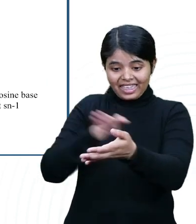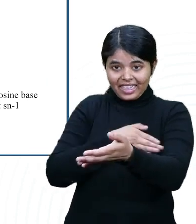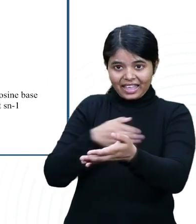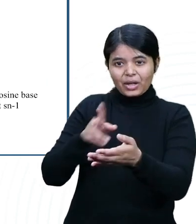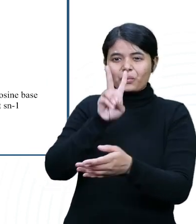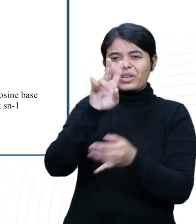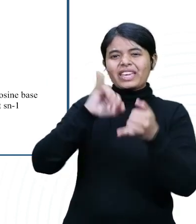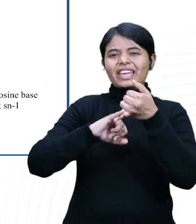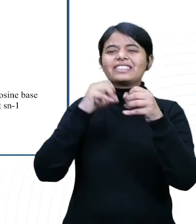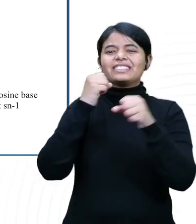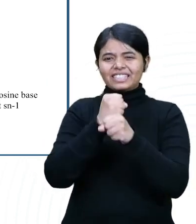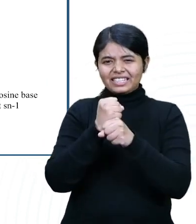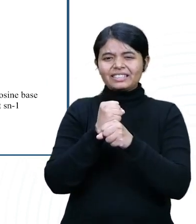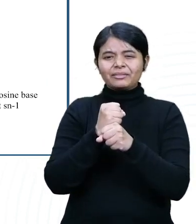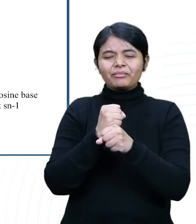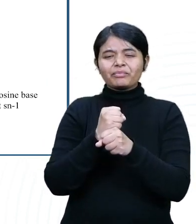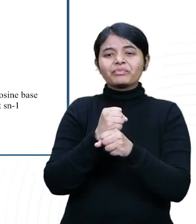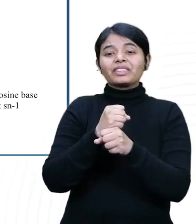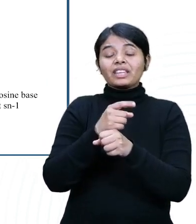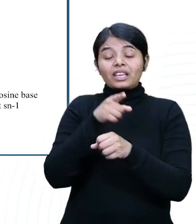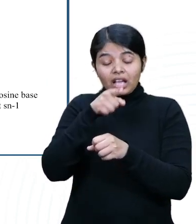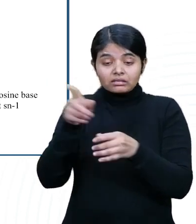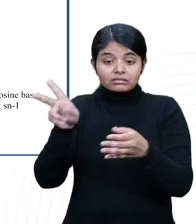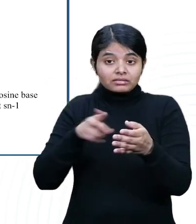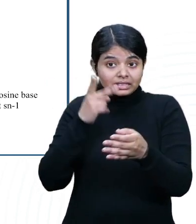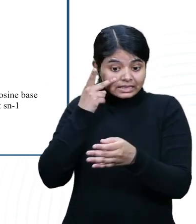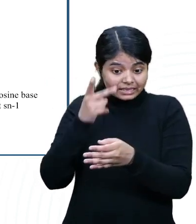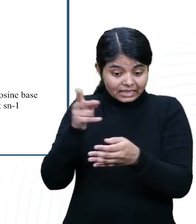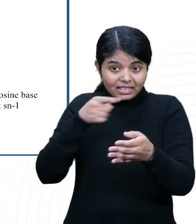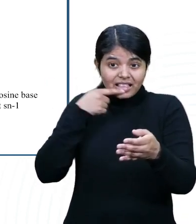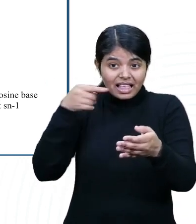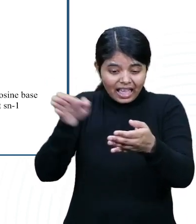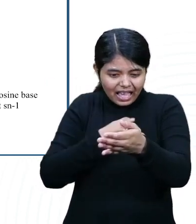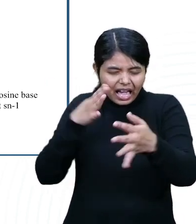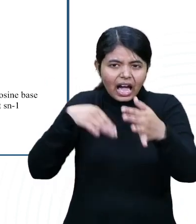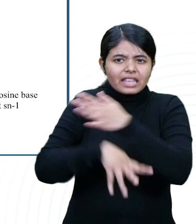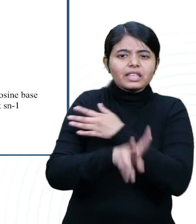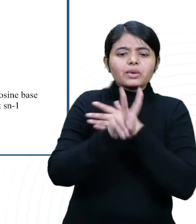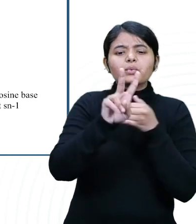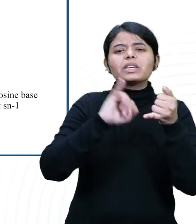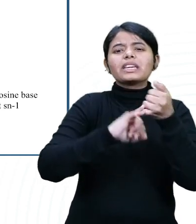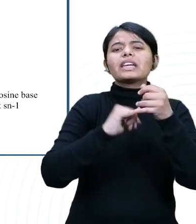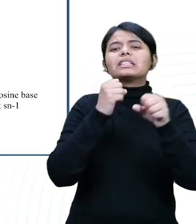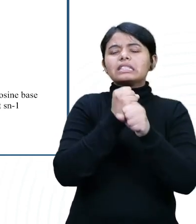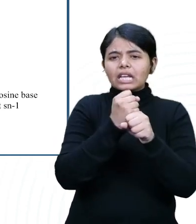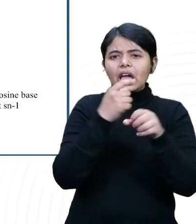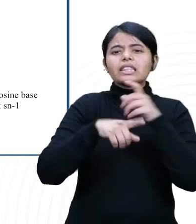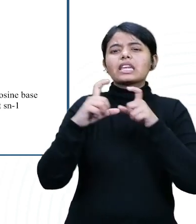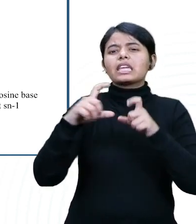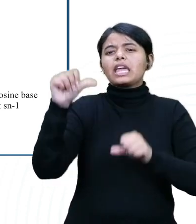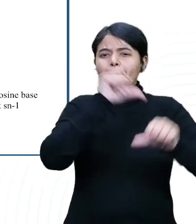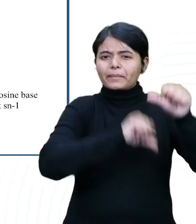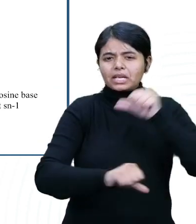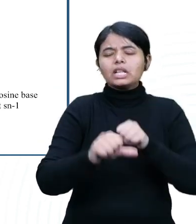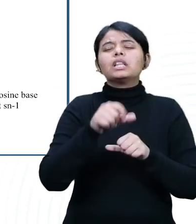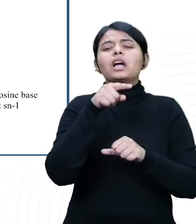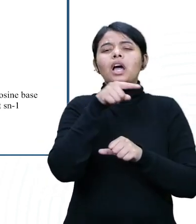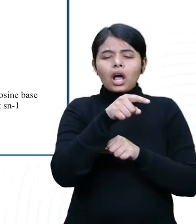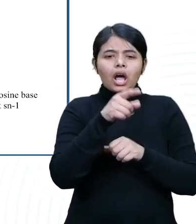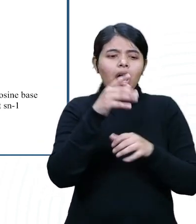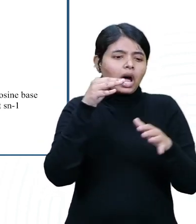the gippals in Trypanosoma cruzi, they play a very important role in establishment and maintenance of the infection.